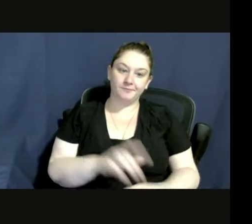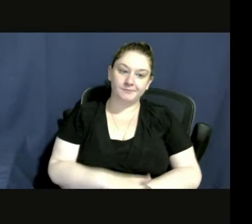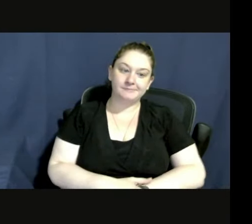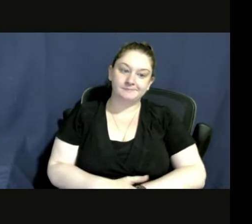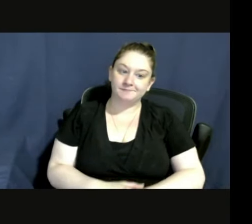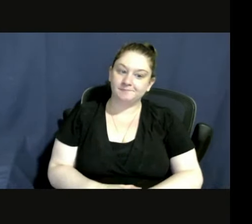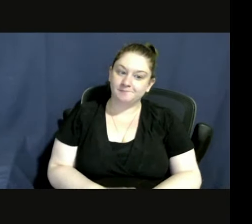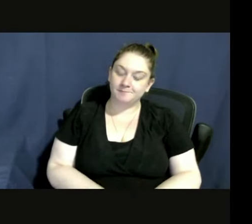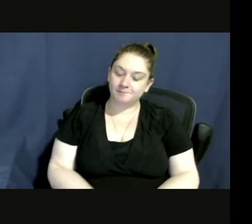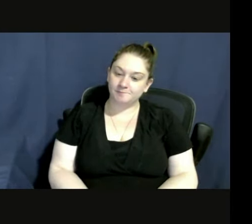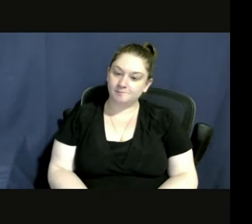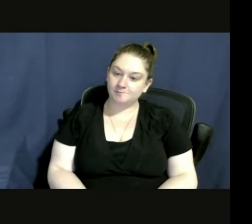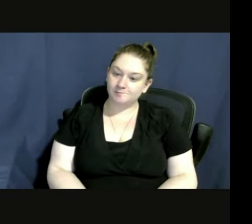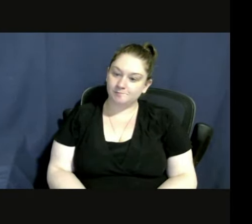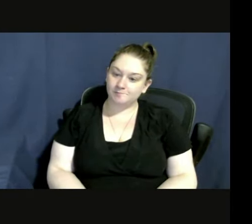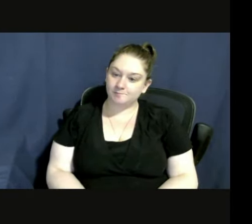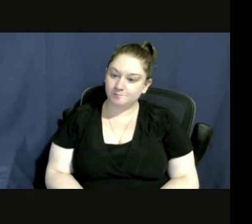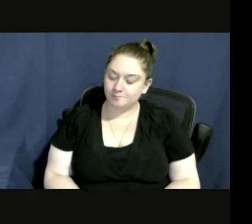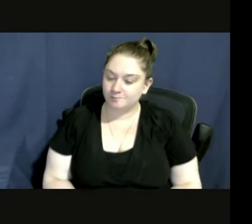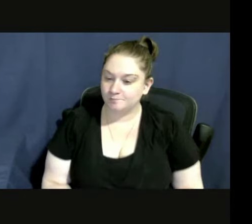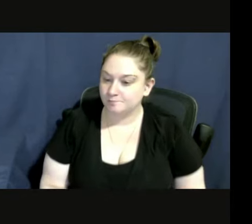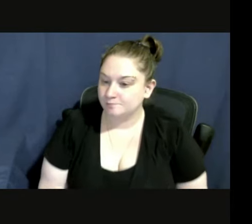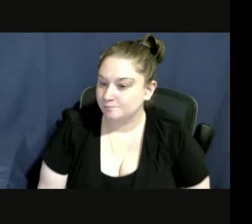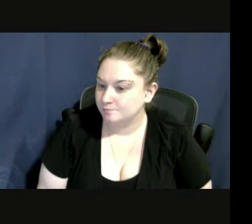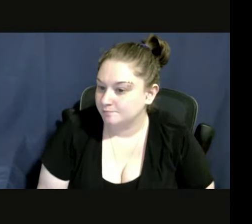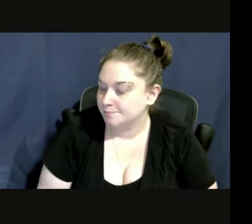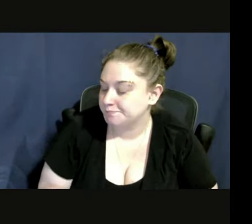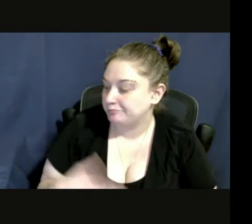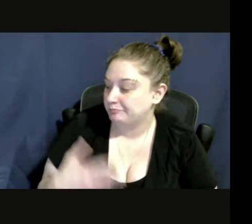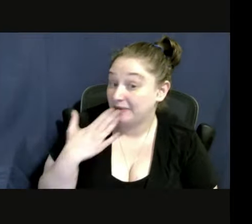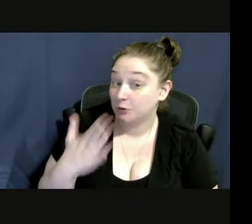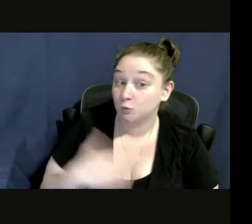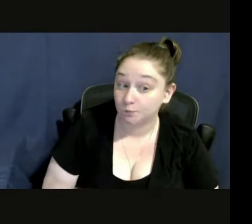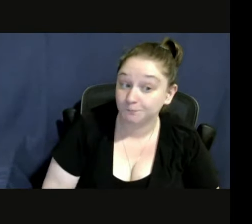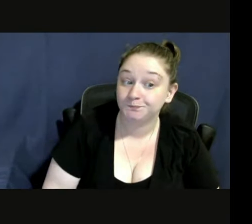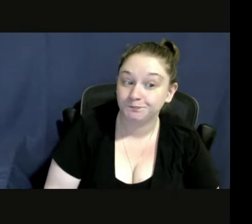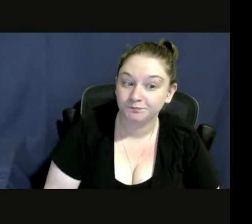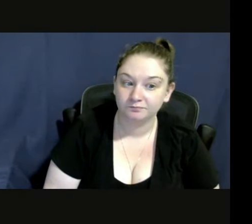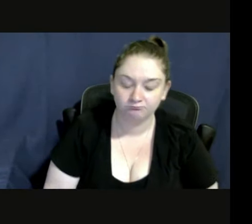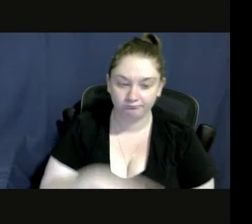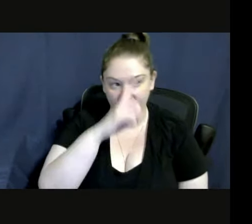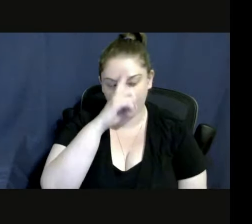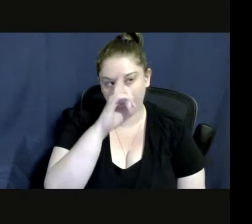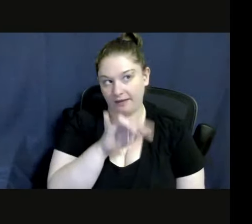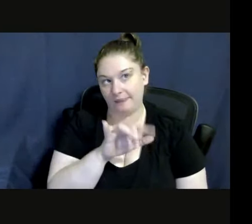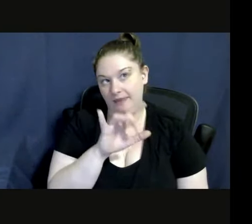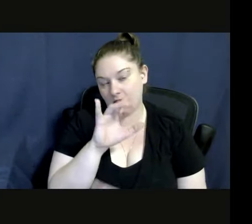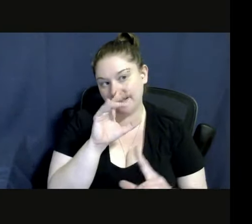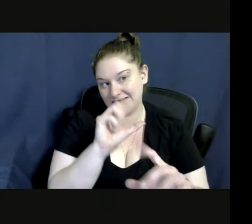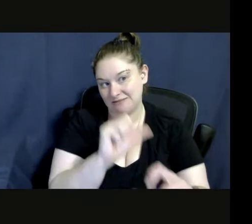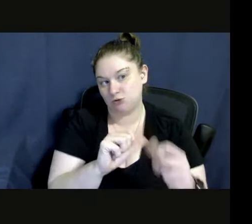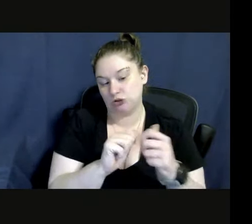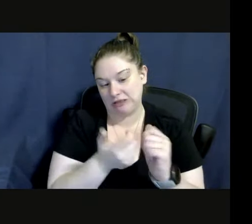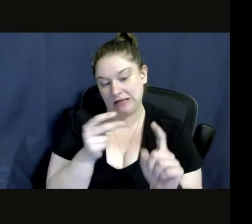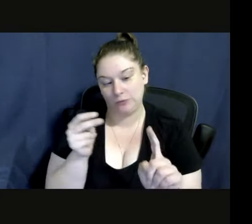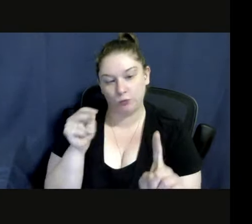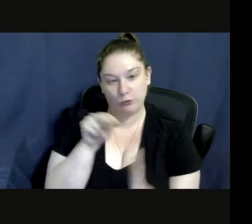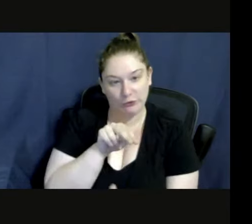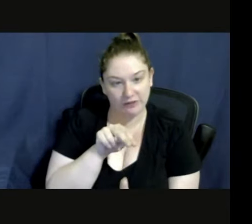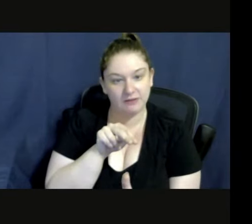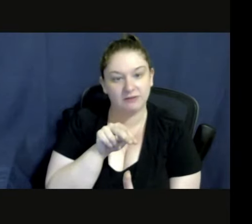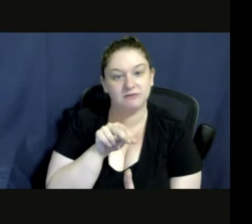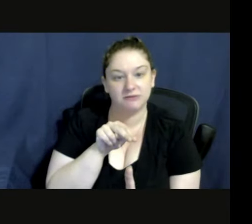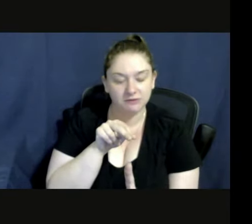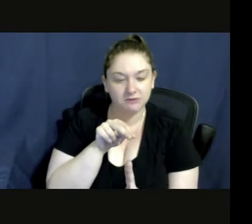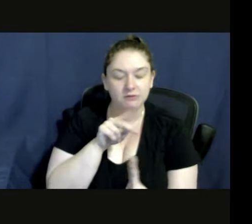I thank you. I think that's an interesting way to look at this. I'm